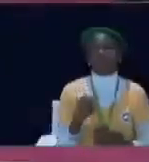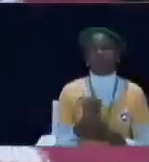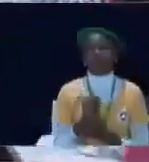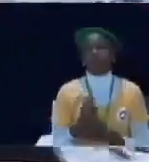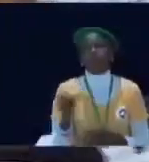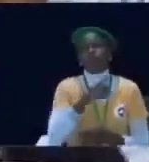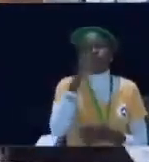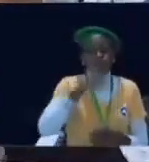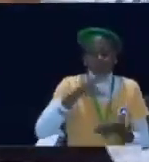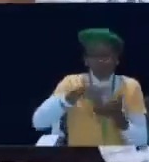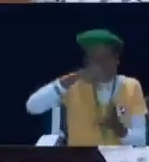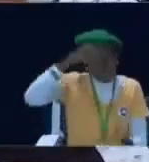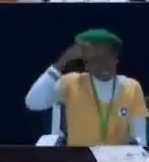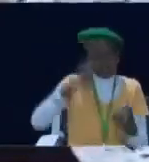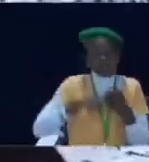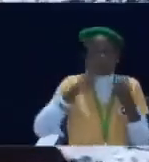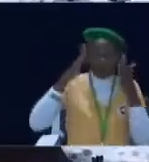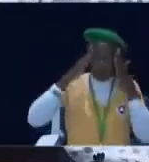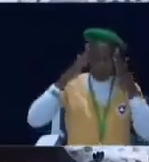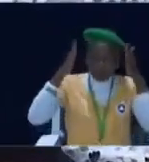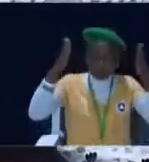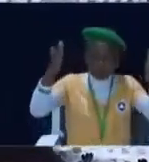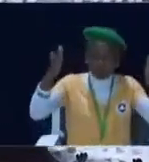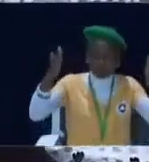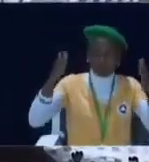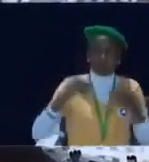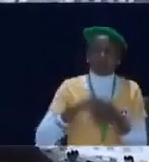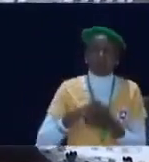You must learn to be focused.